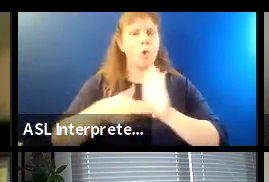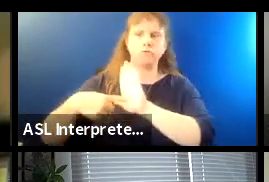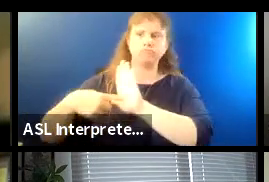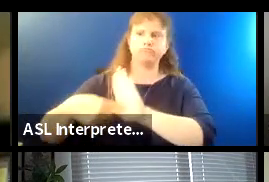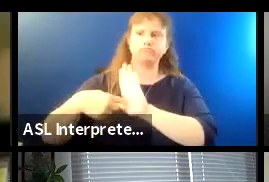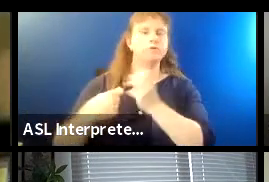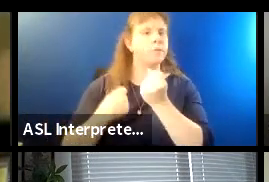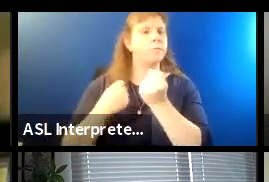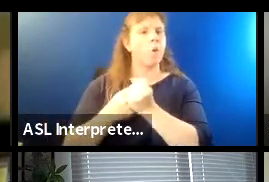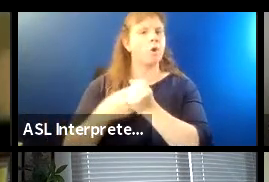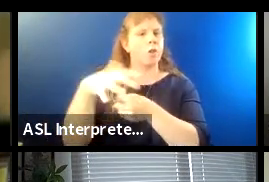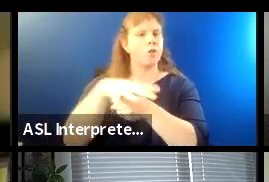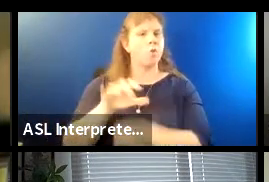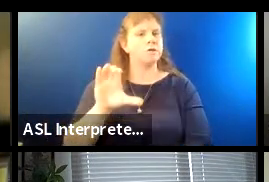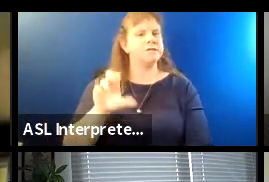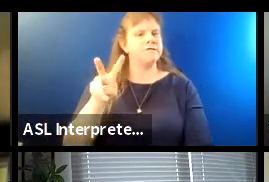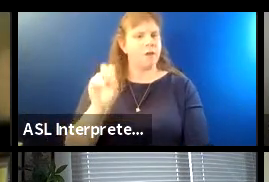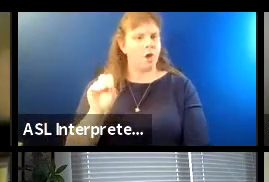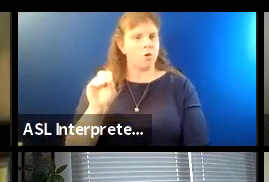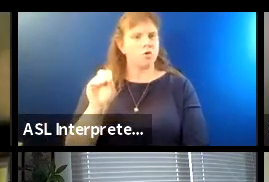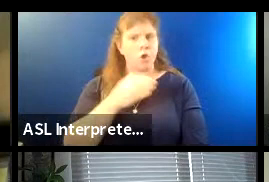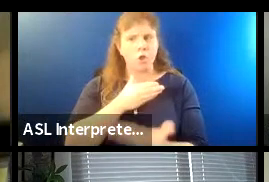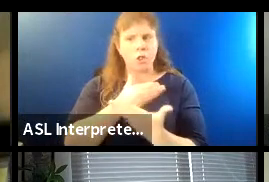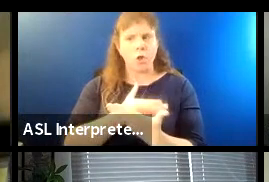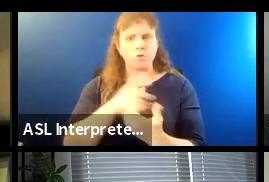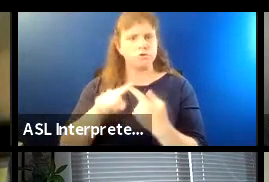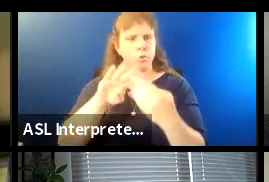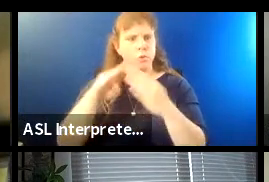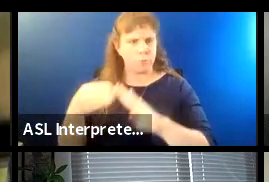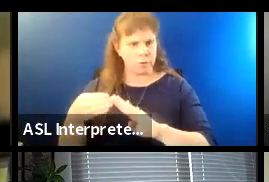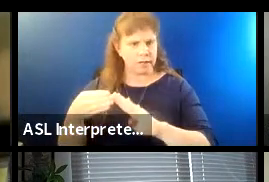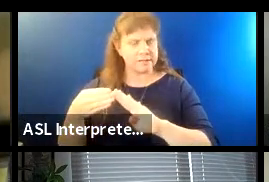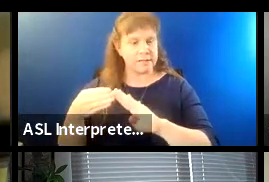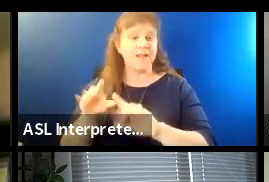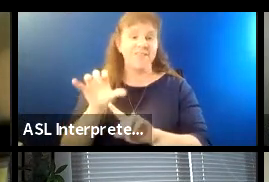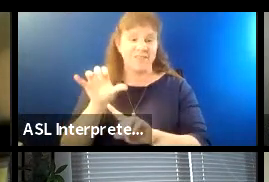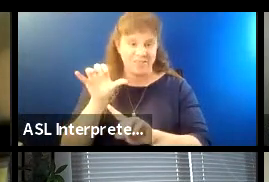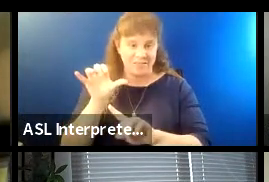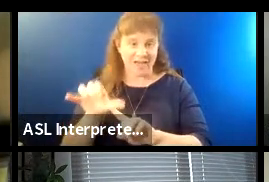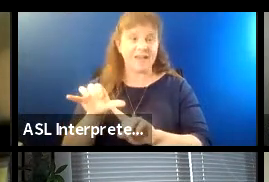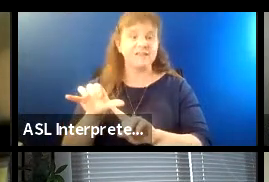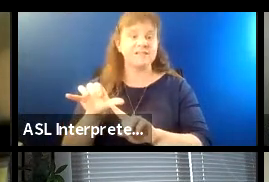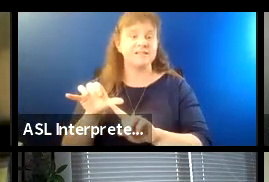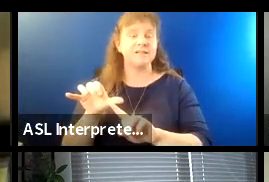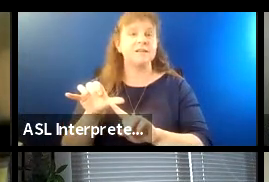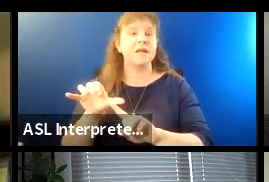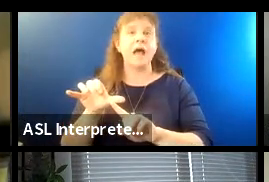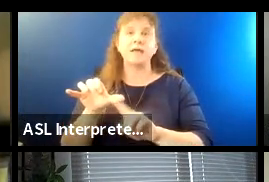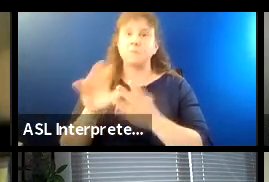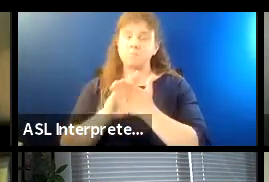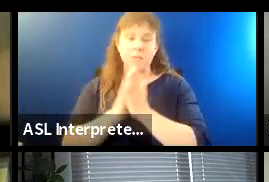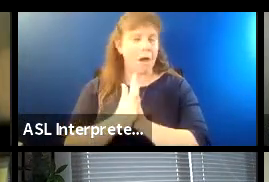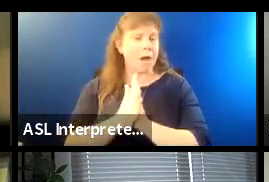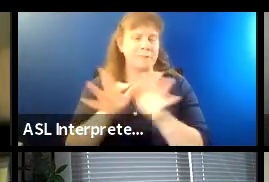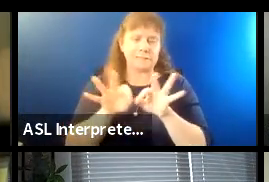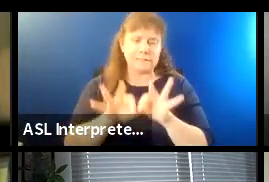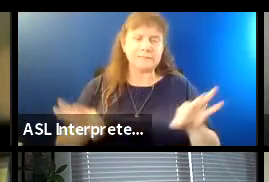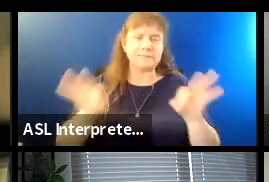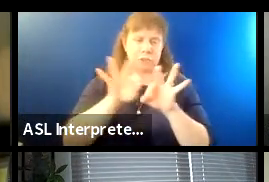CBOs, those closest to community, which in the end have been, certainly an essential component to the